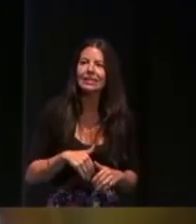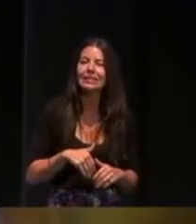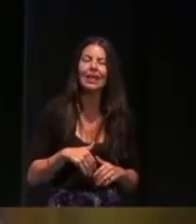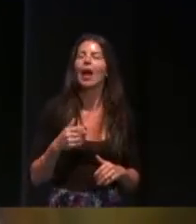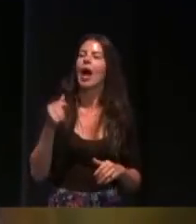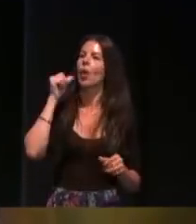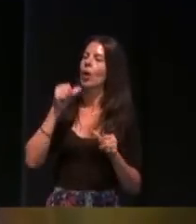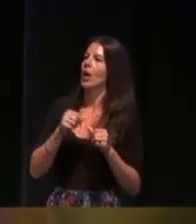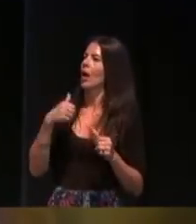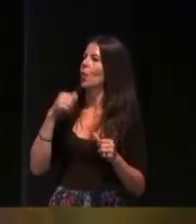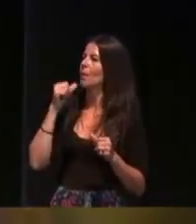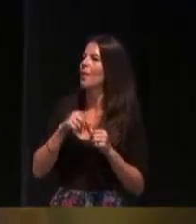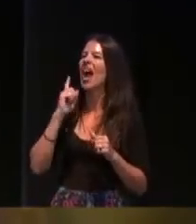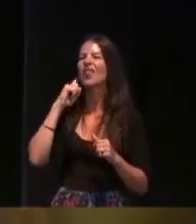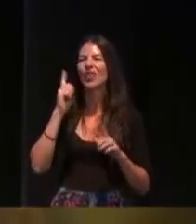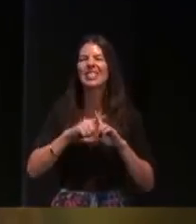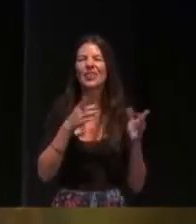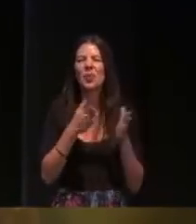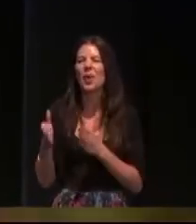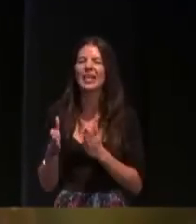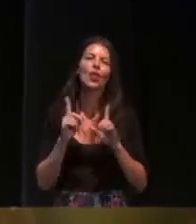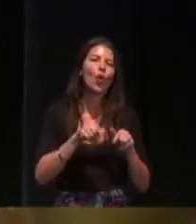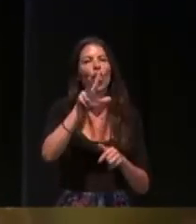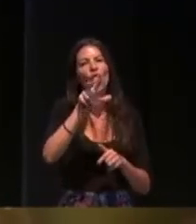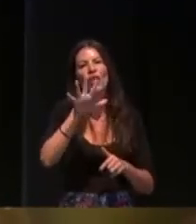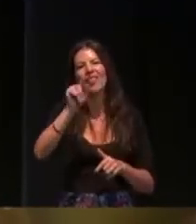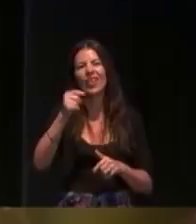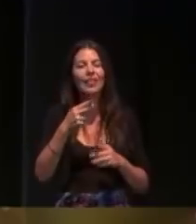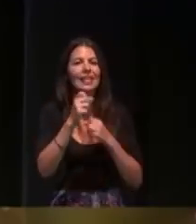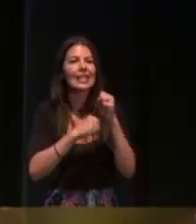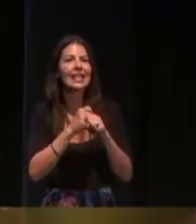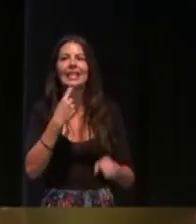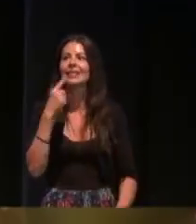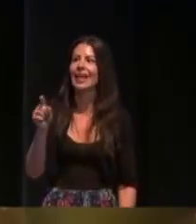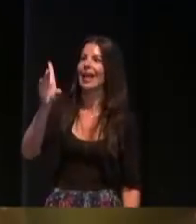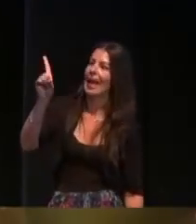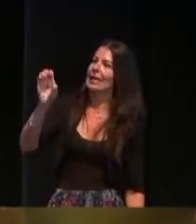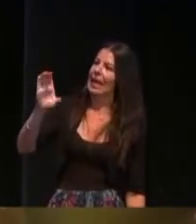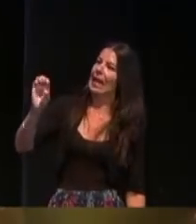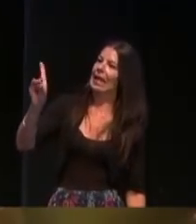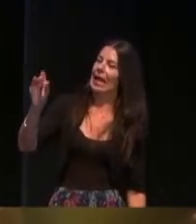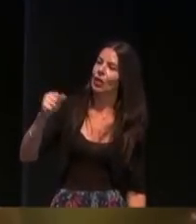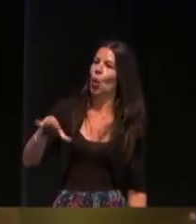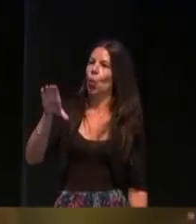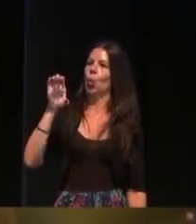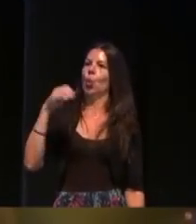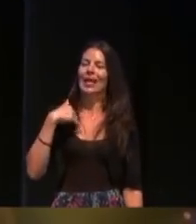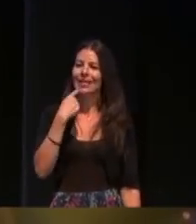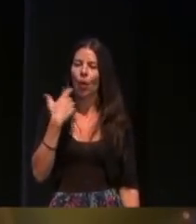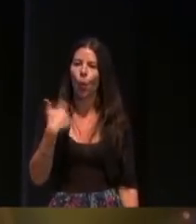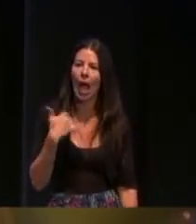I mean, I've heard it from different ways, you know, going on 35th year, but when he said decades, this hit me like,